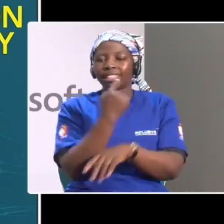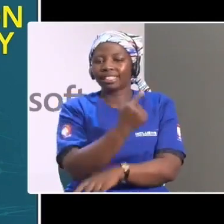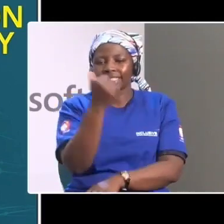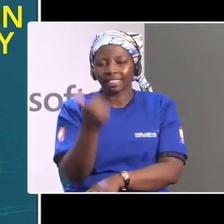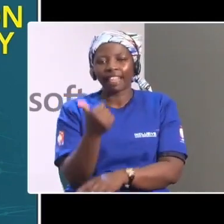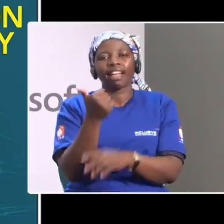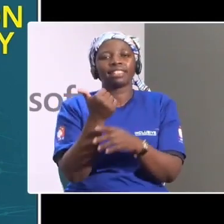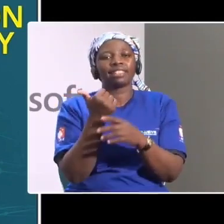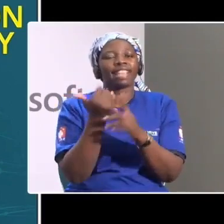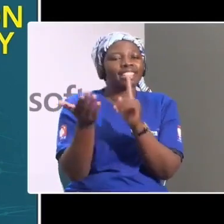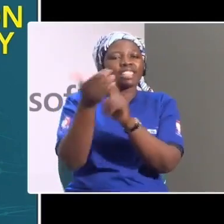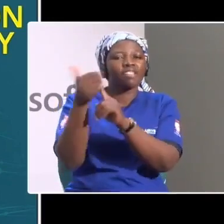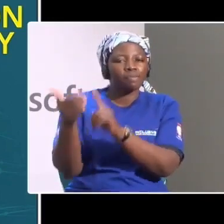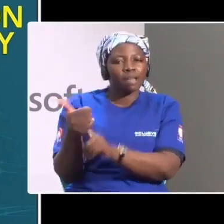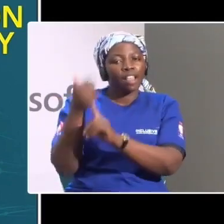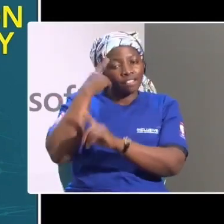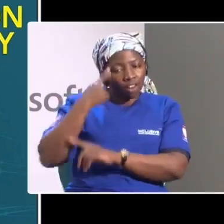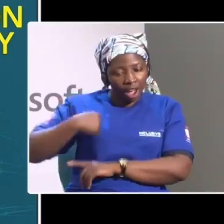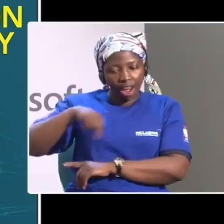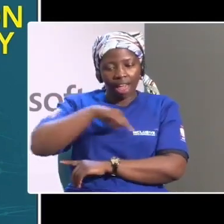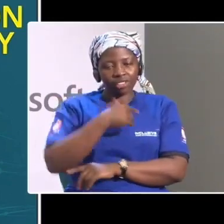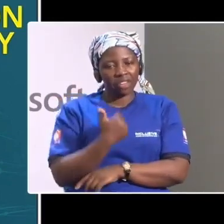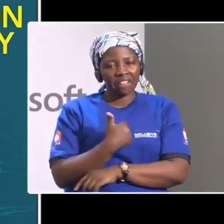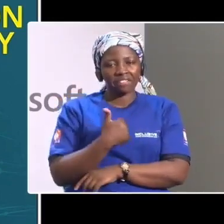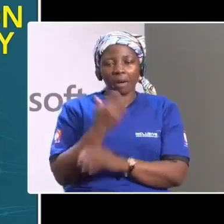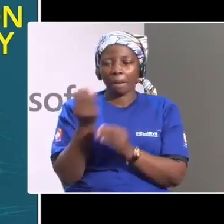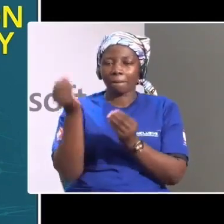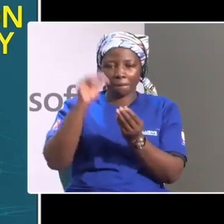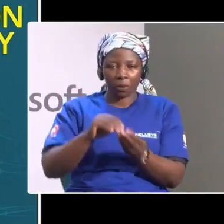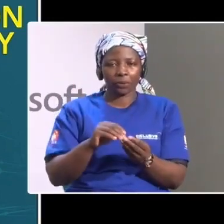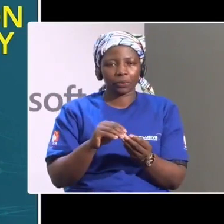deliverables in order to have more